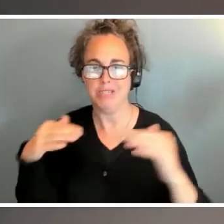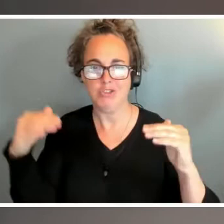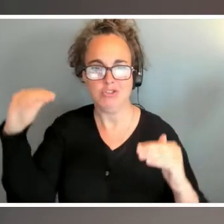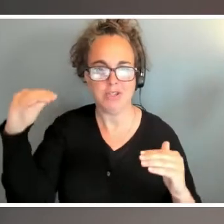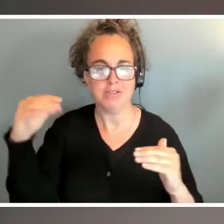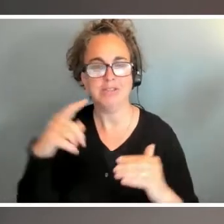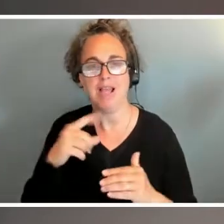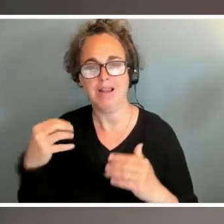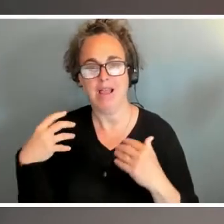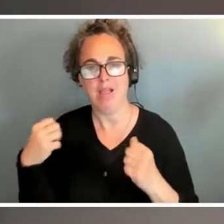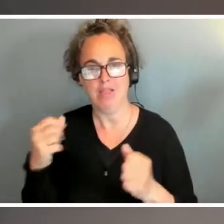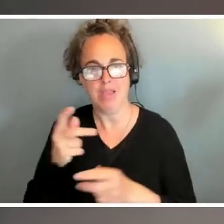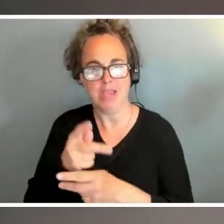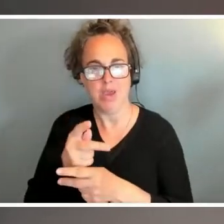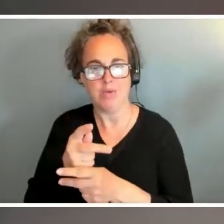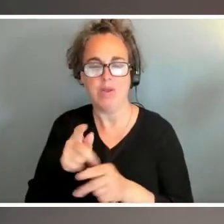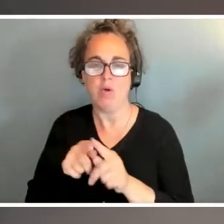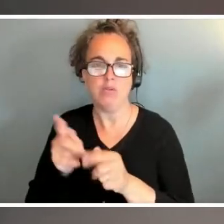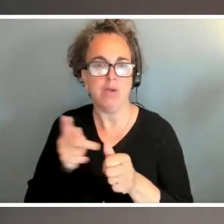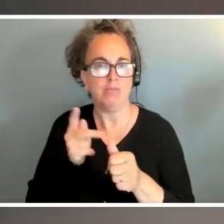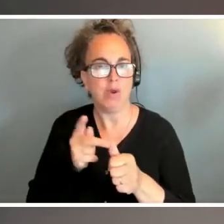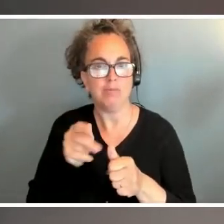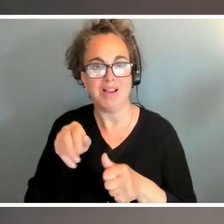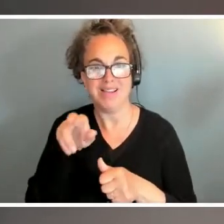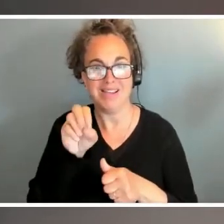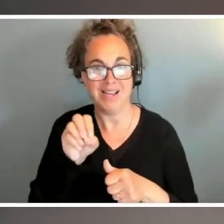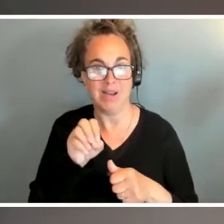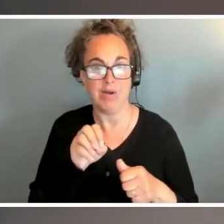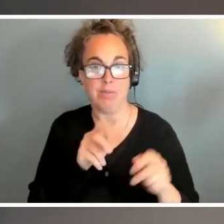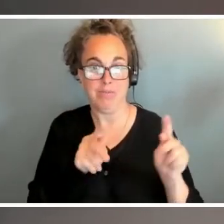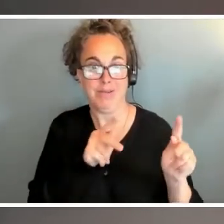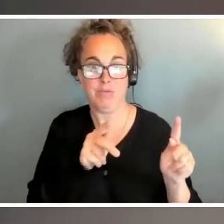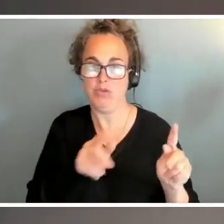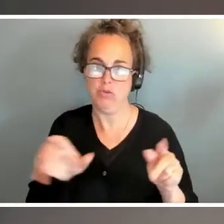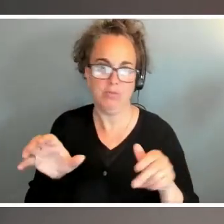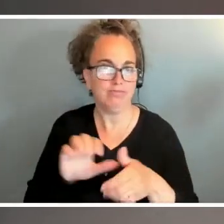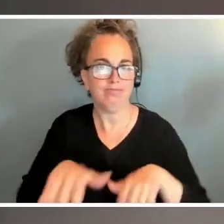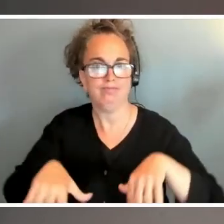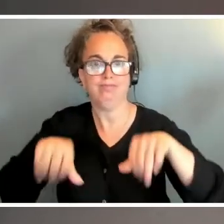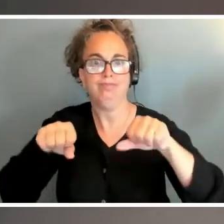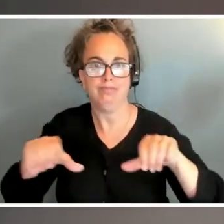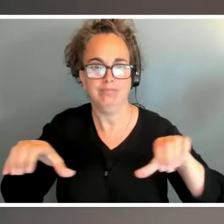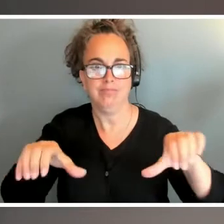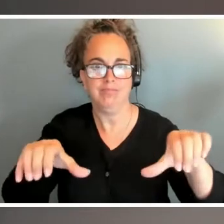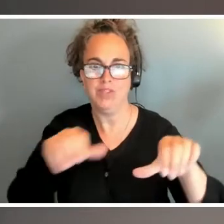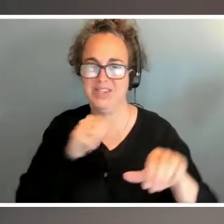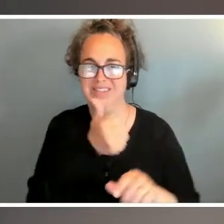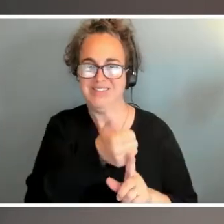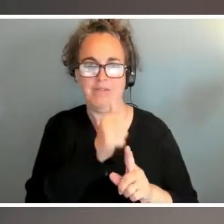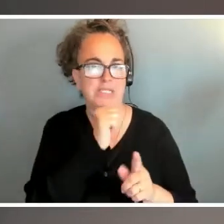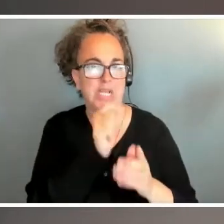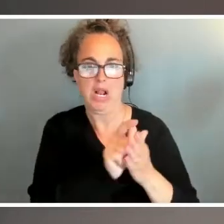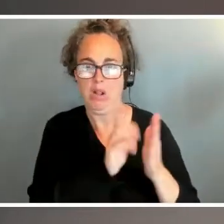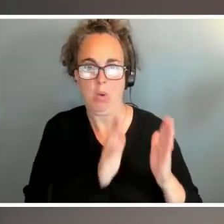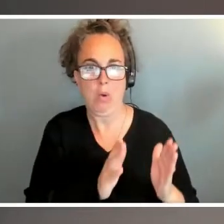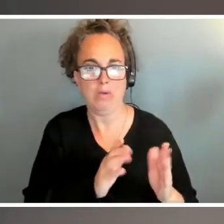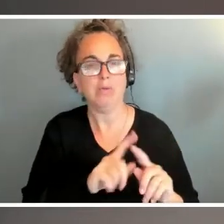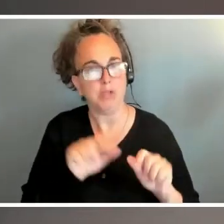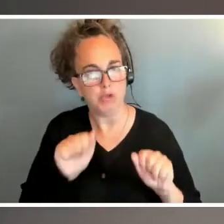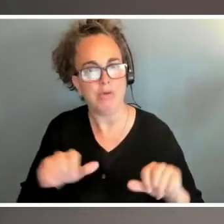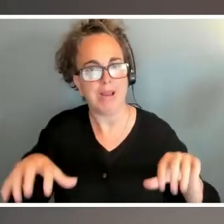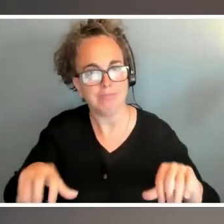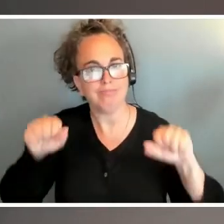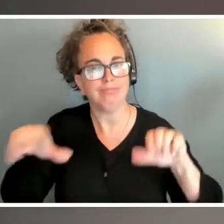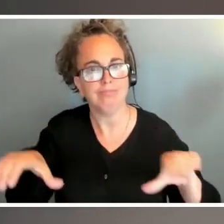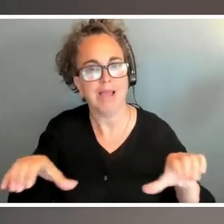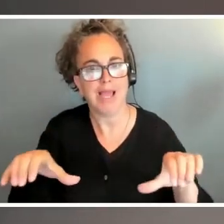made the case for primary care stakeholders to take action. You don't need to be a lawyer, you just need to act. We are